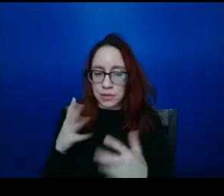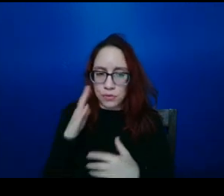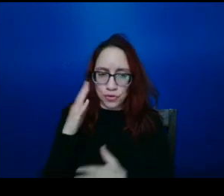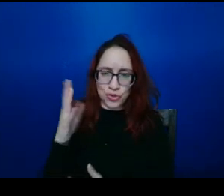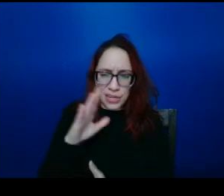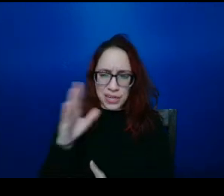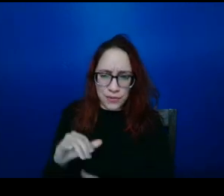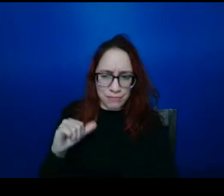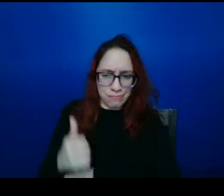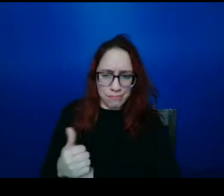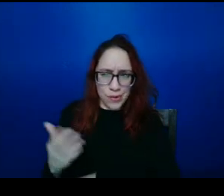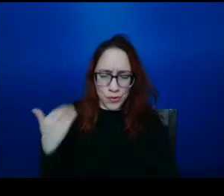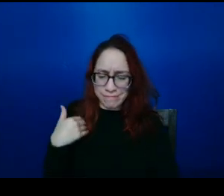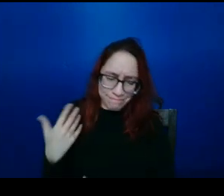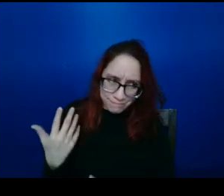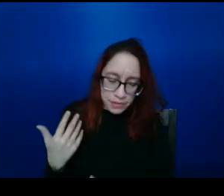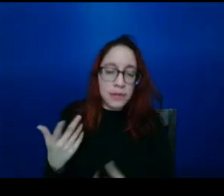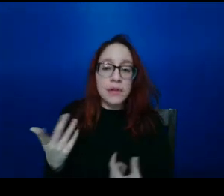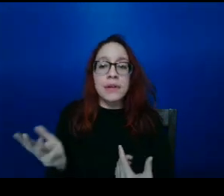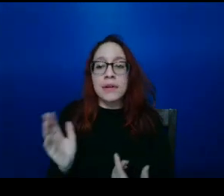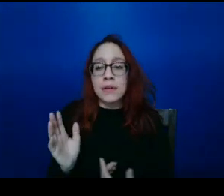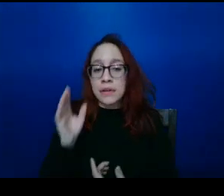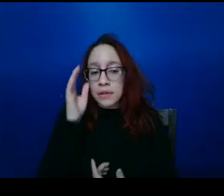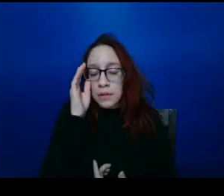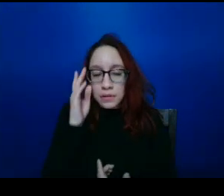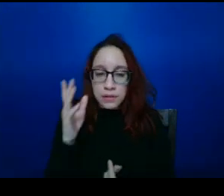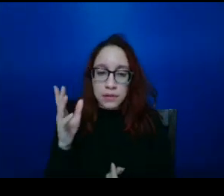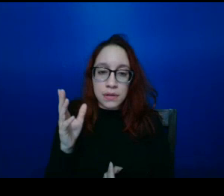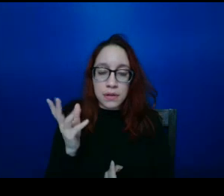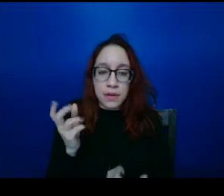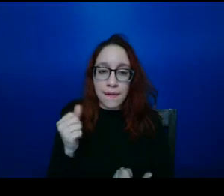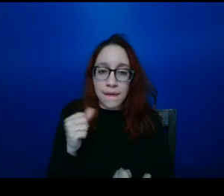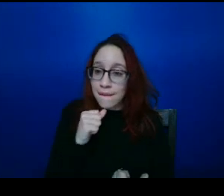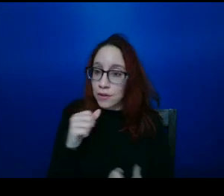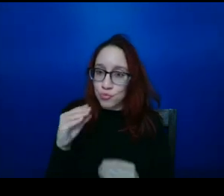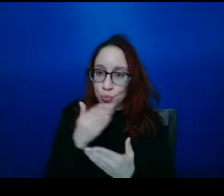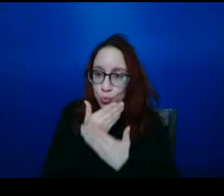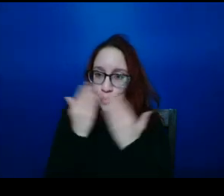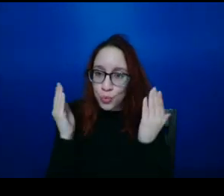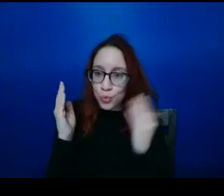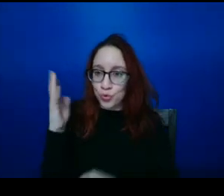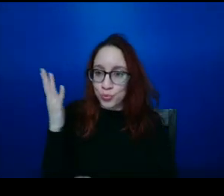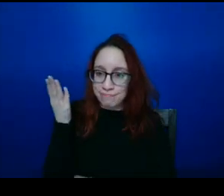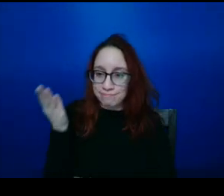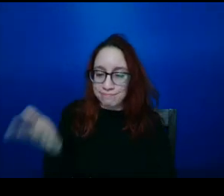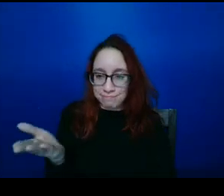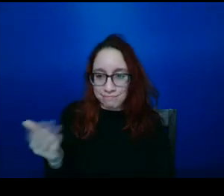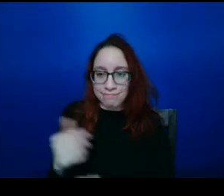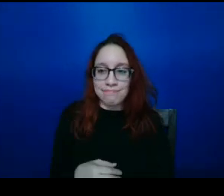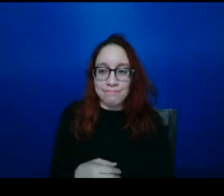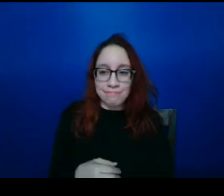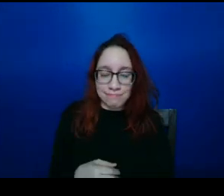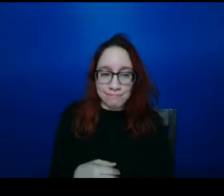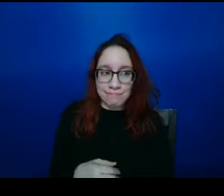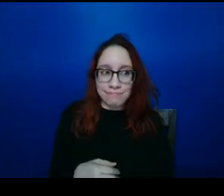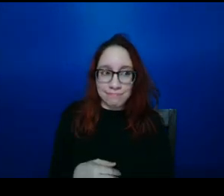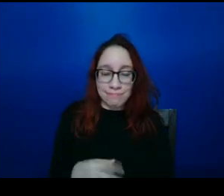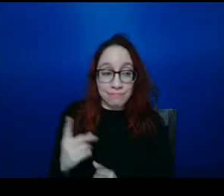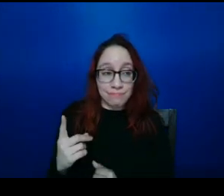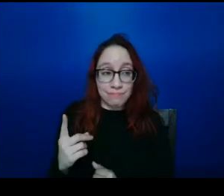never been planted on this land, but there is not a tree to be seen, except for